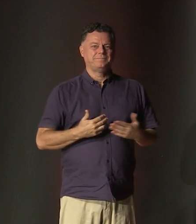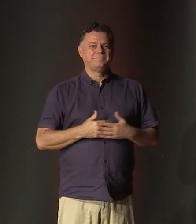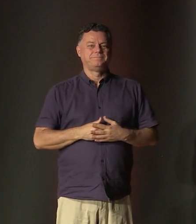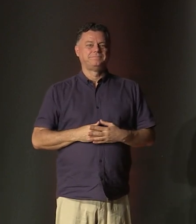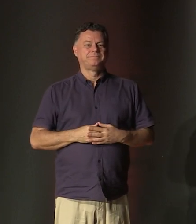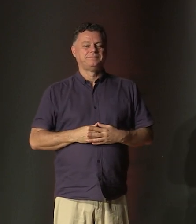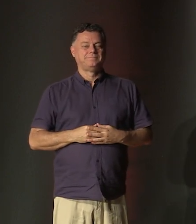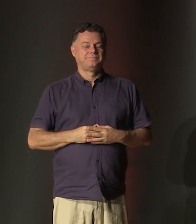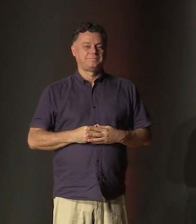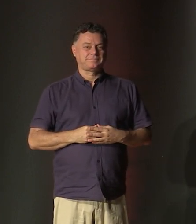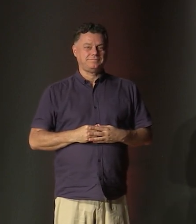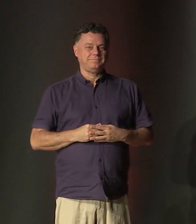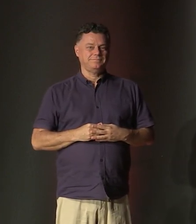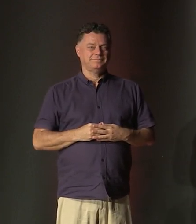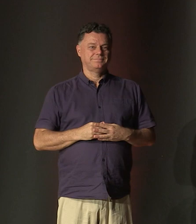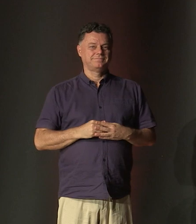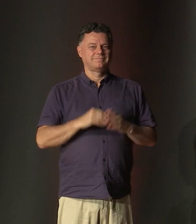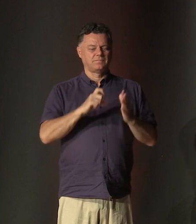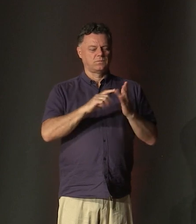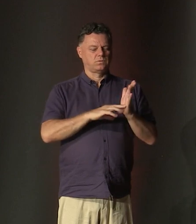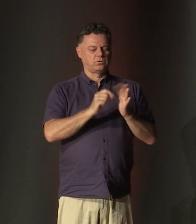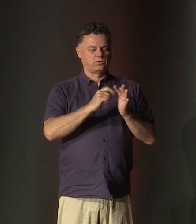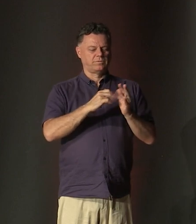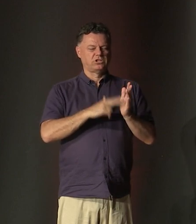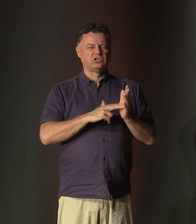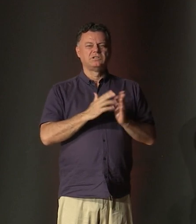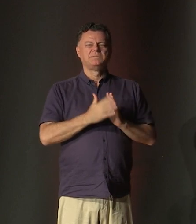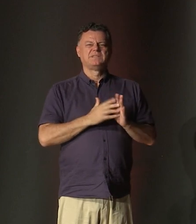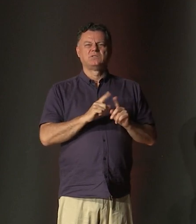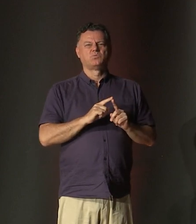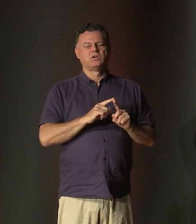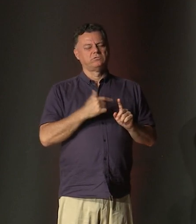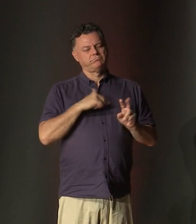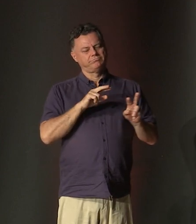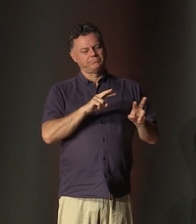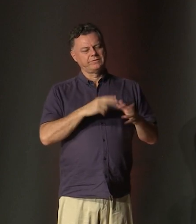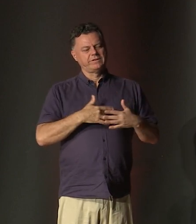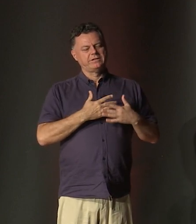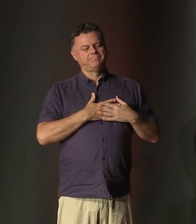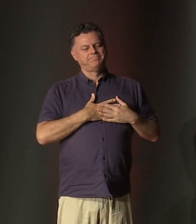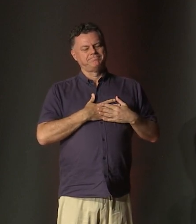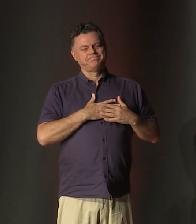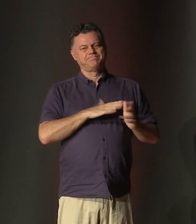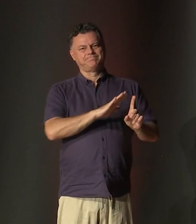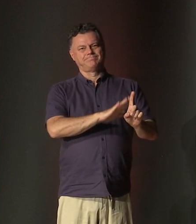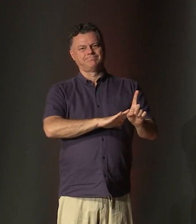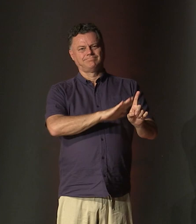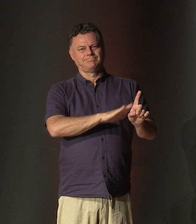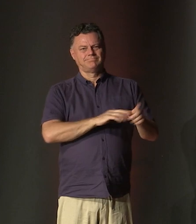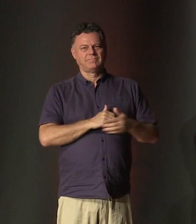Compassion is a sensitivity to suffering in self and others, with a commitment to try